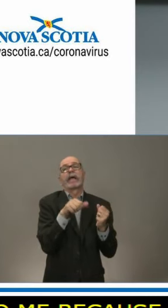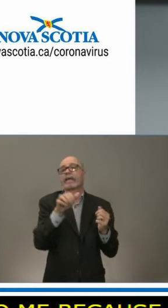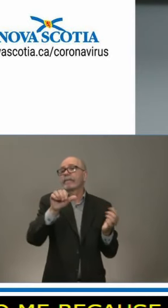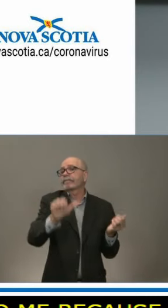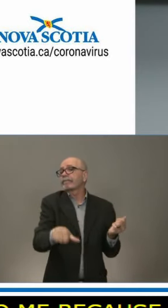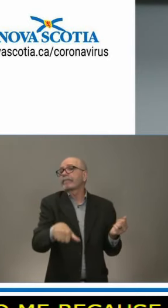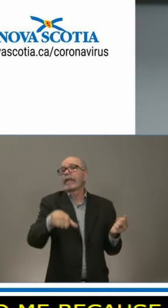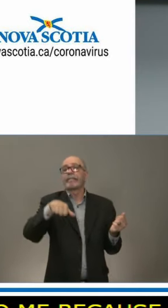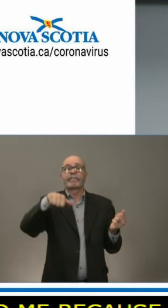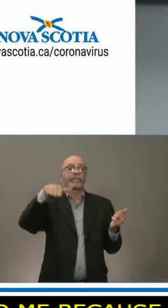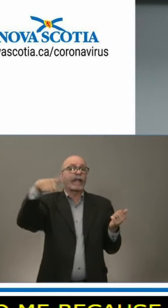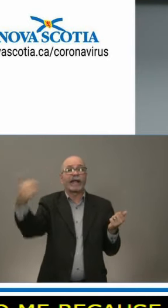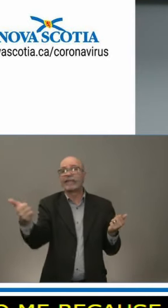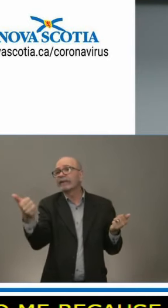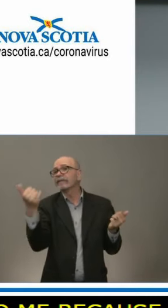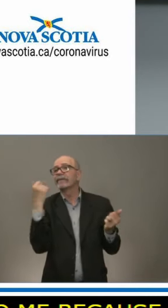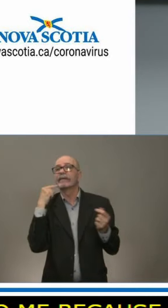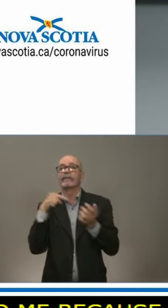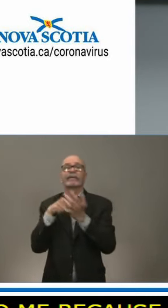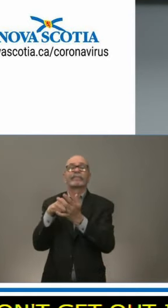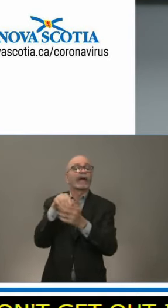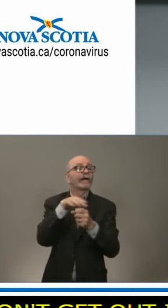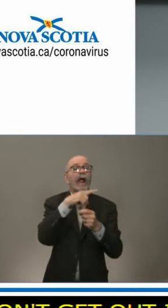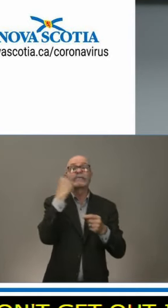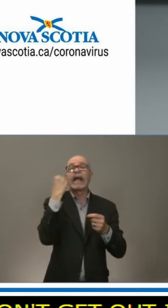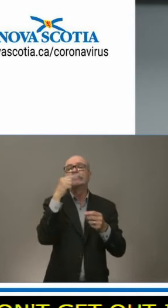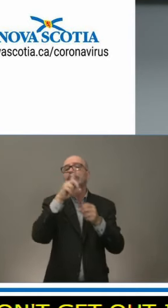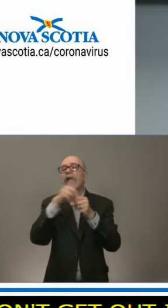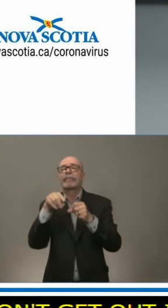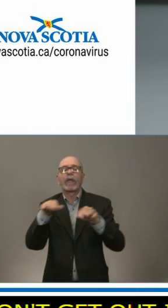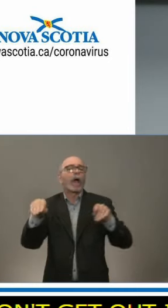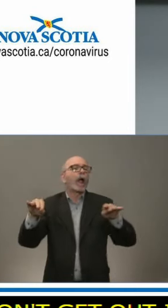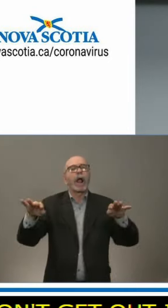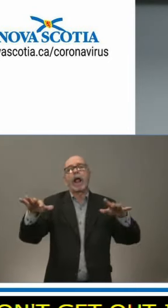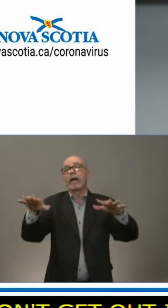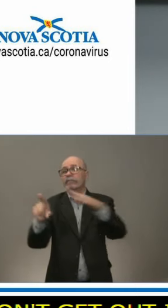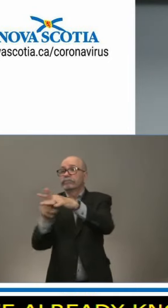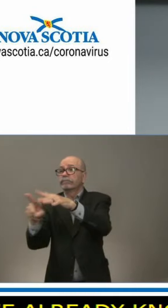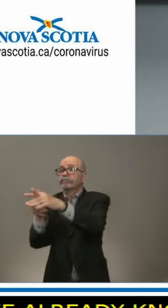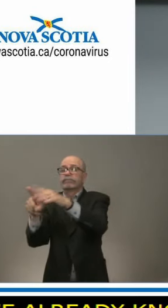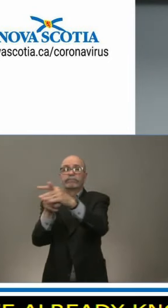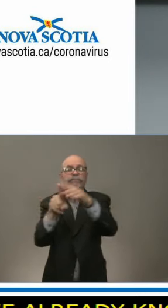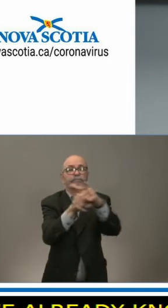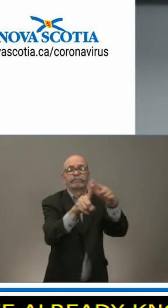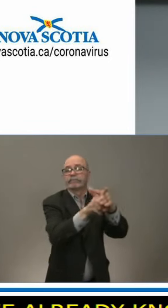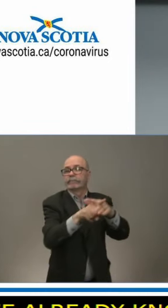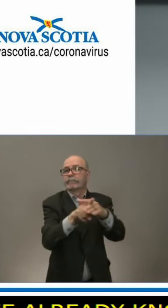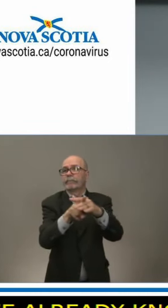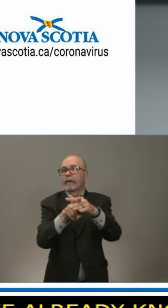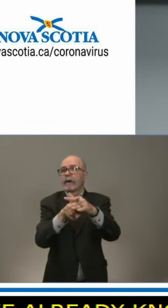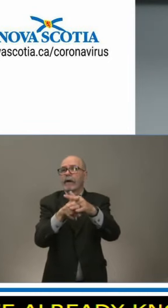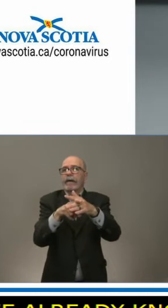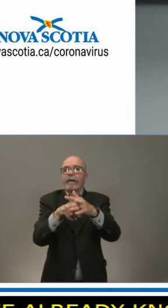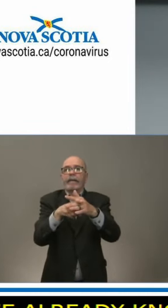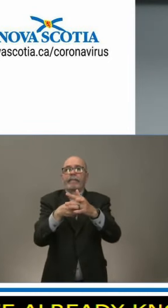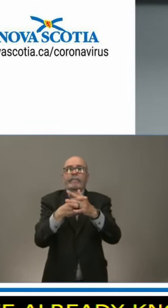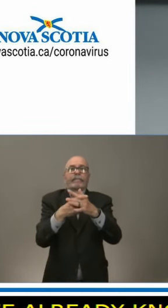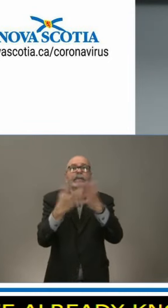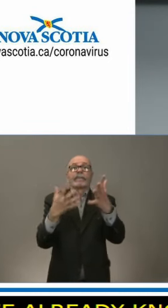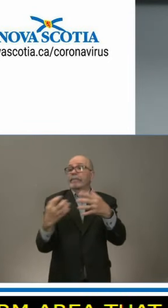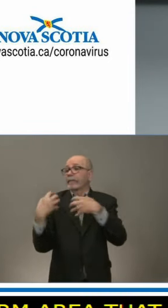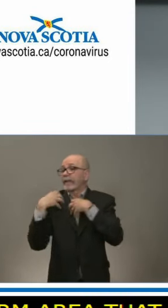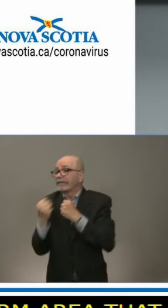area that are linked back to these communities. We have cases amongst healthcare workers that have gone in through their